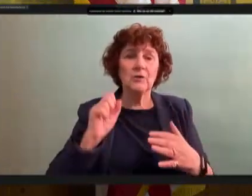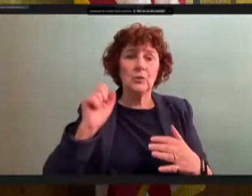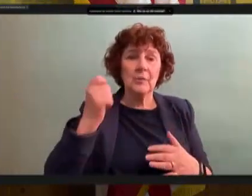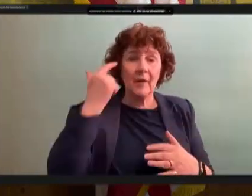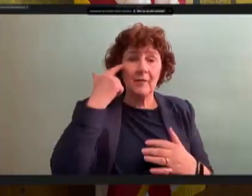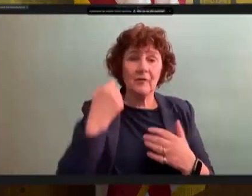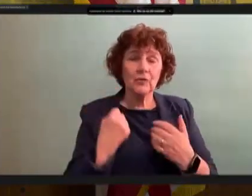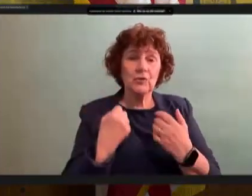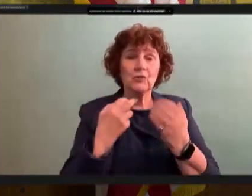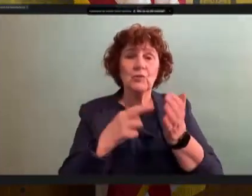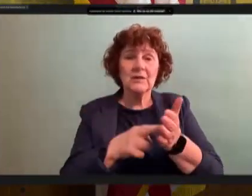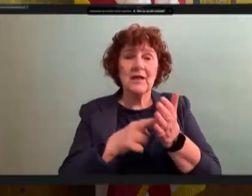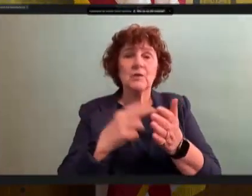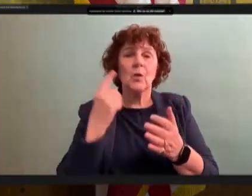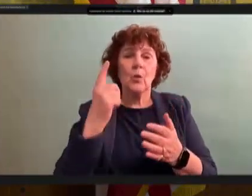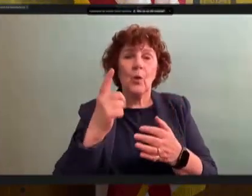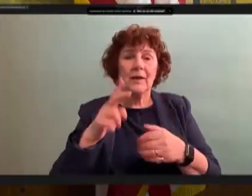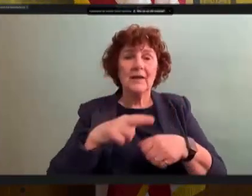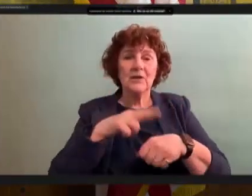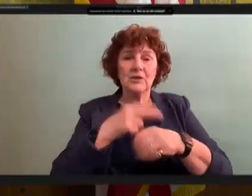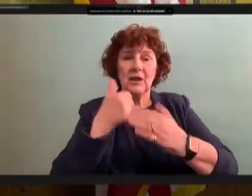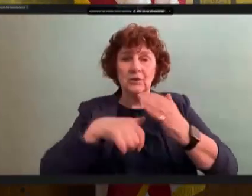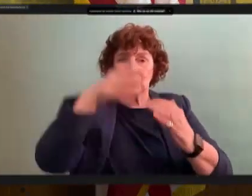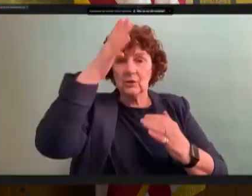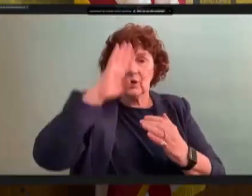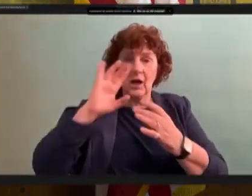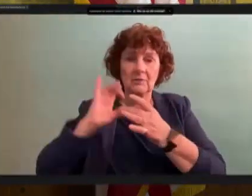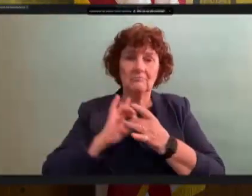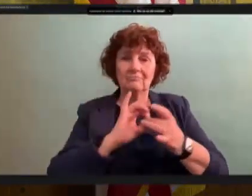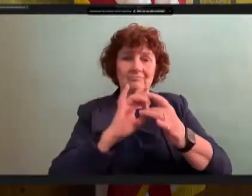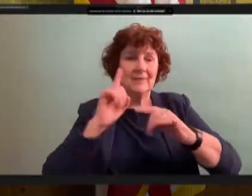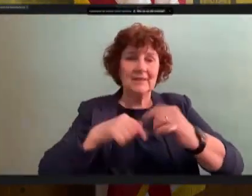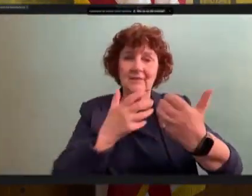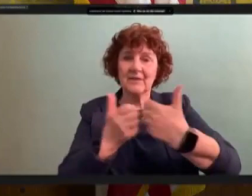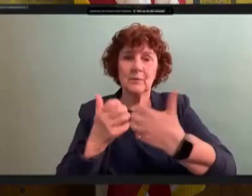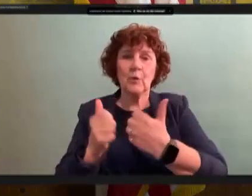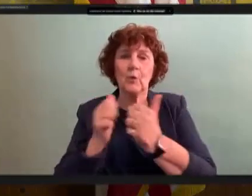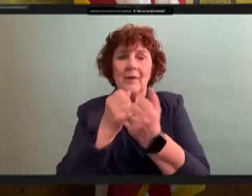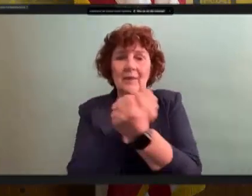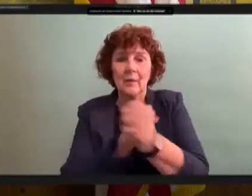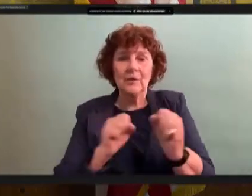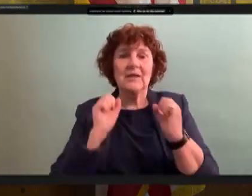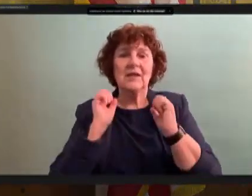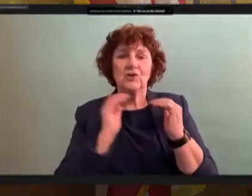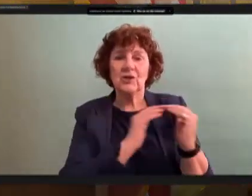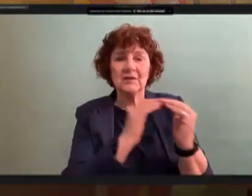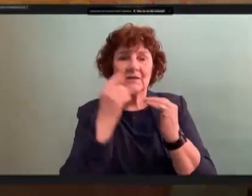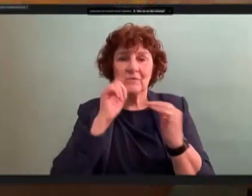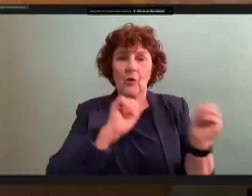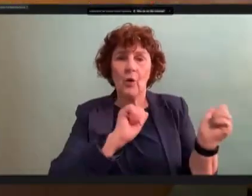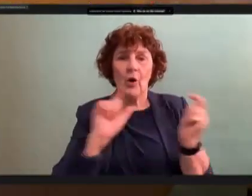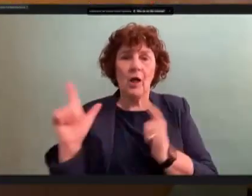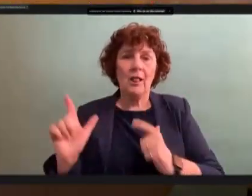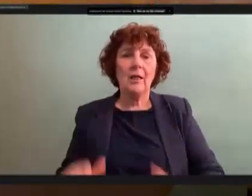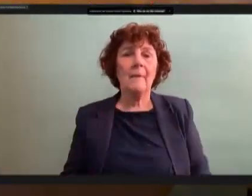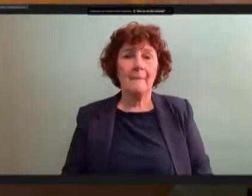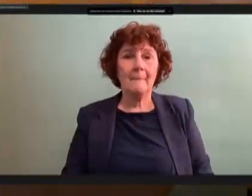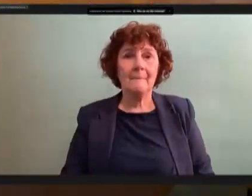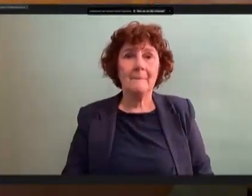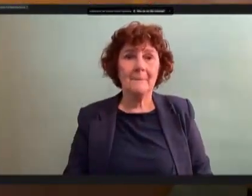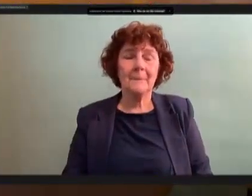one nation, under God, indivisible, with liberty and justice for all.